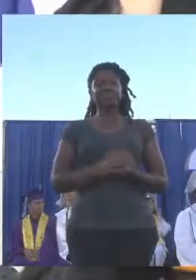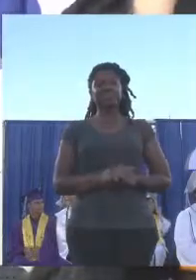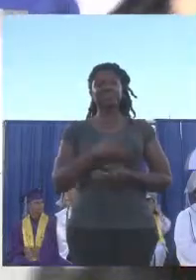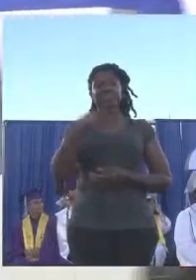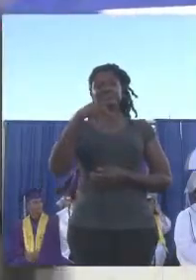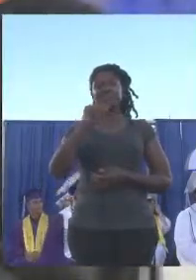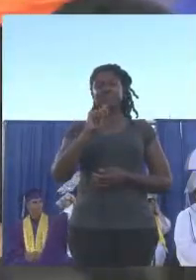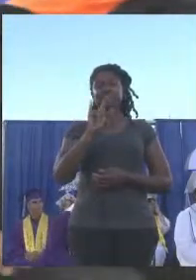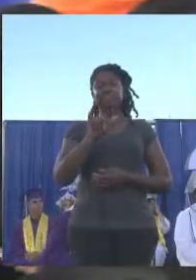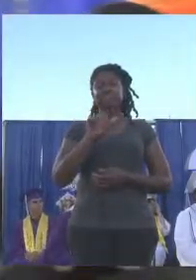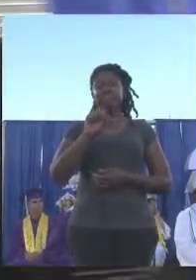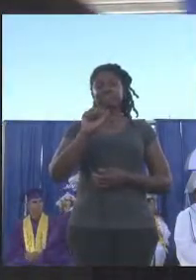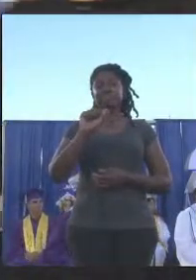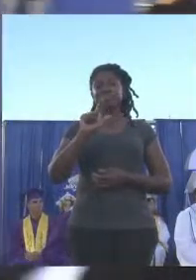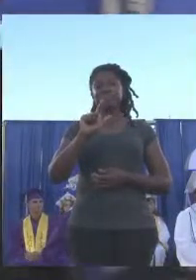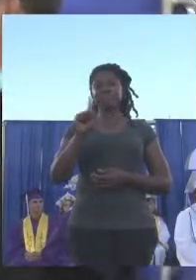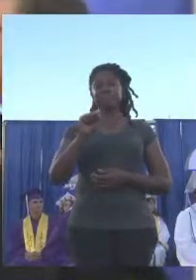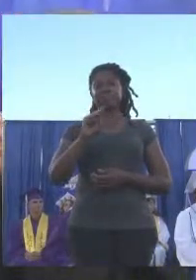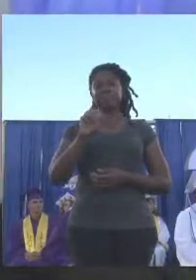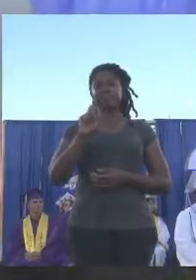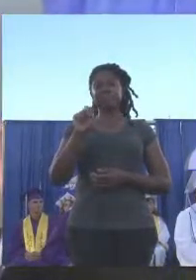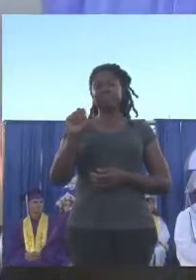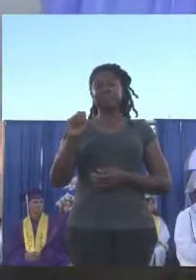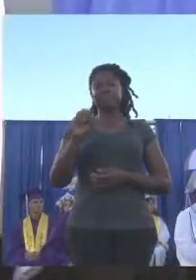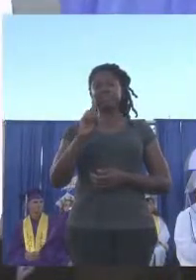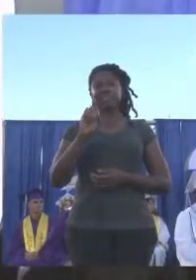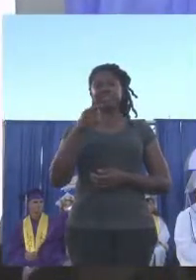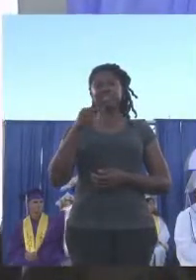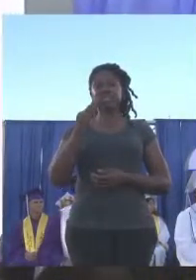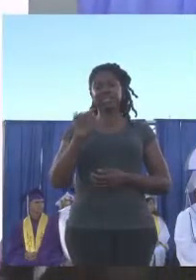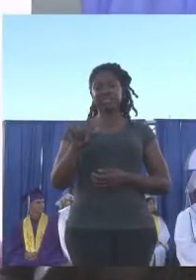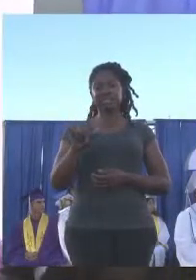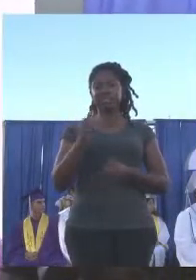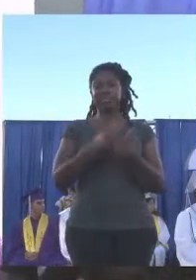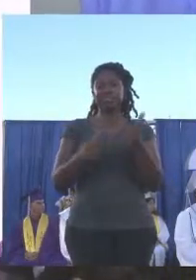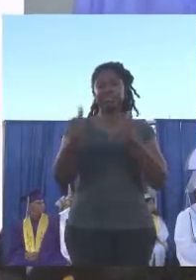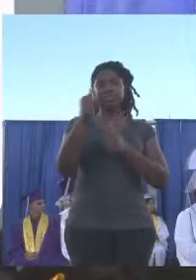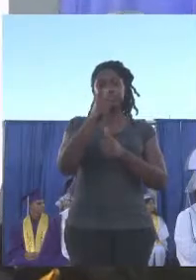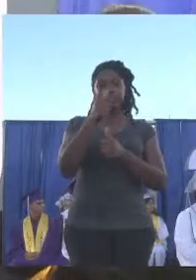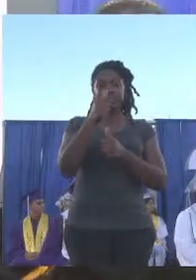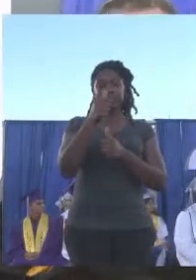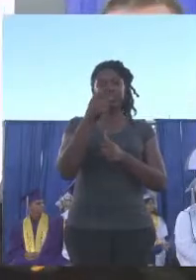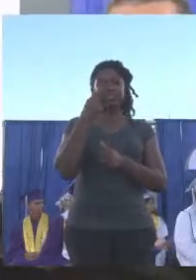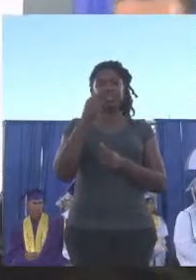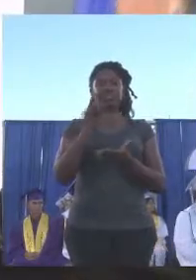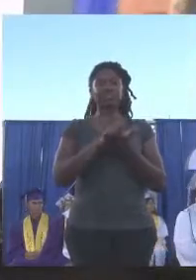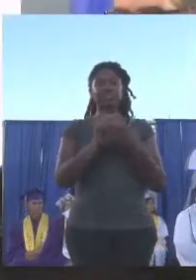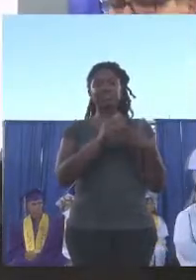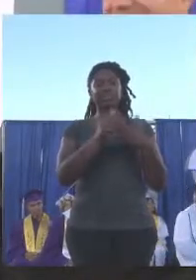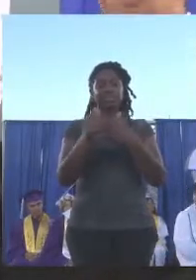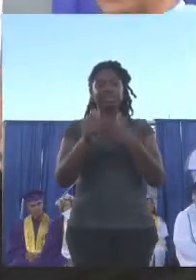Patty Salzman, Deputy Superintendent, Office of Academics and School Leadership.